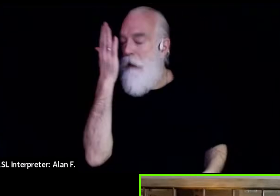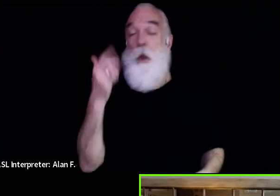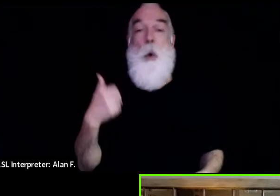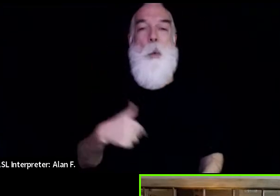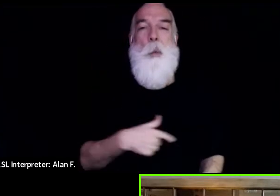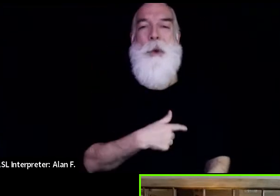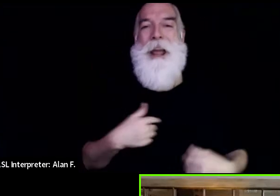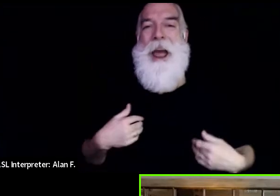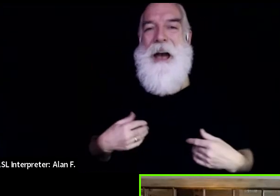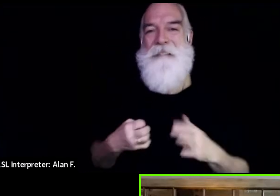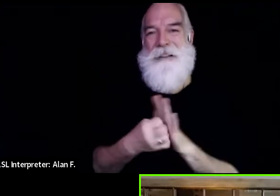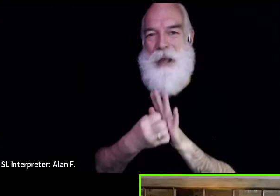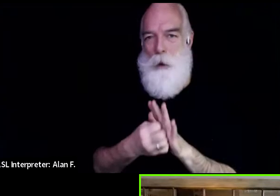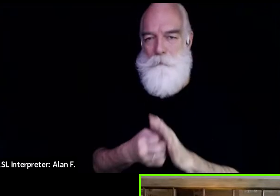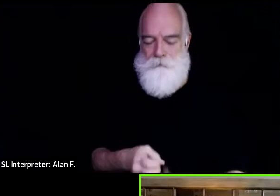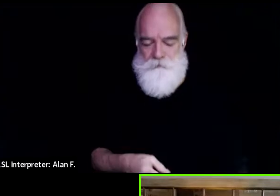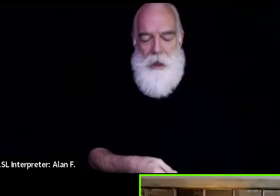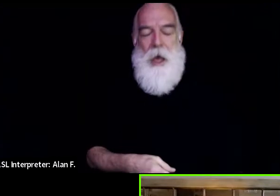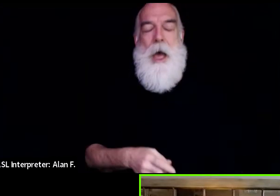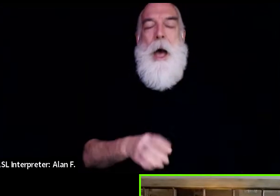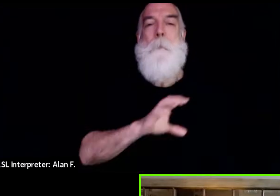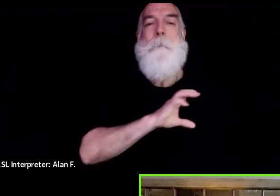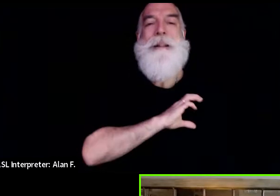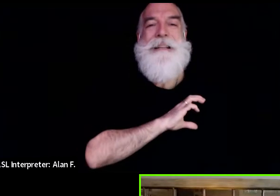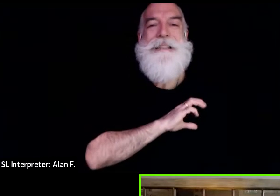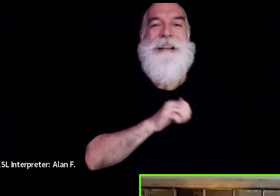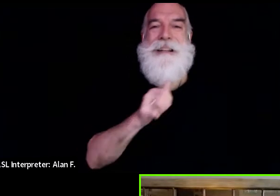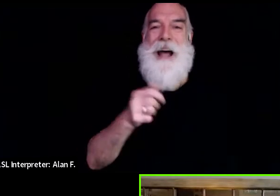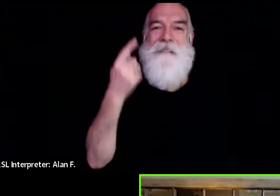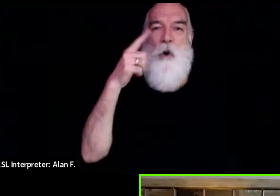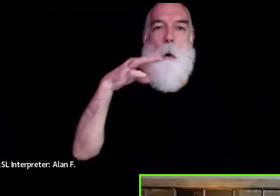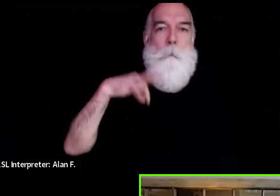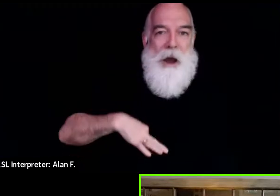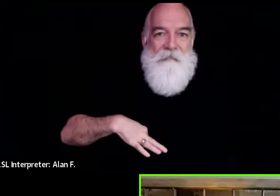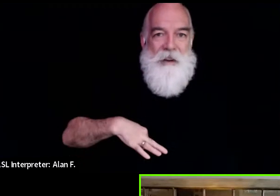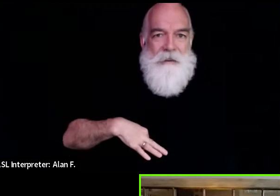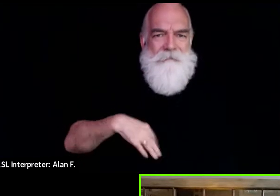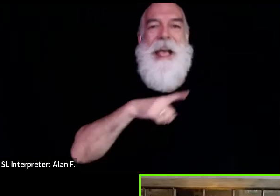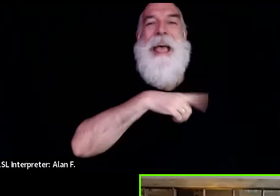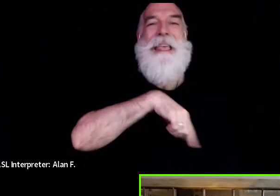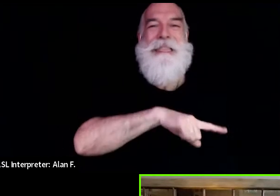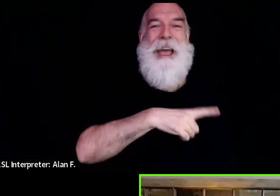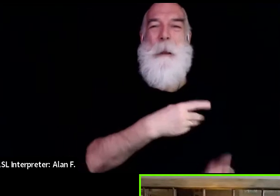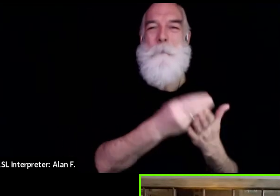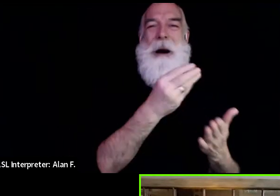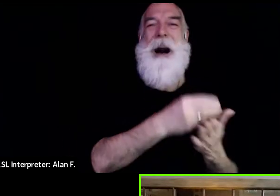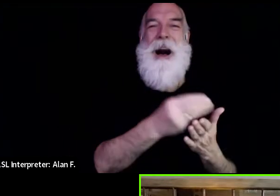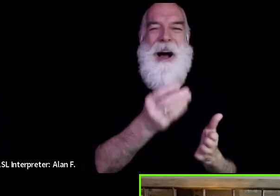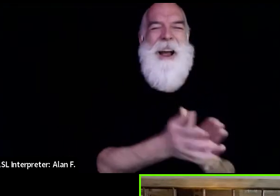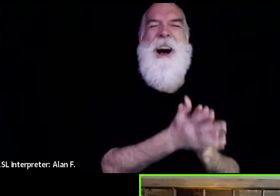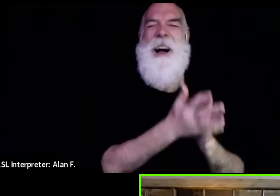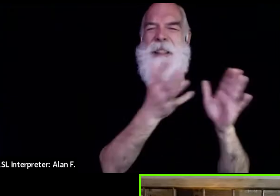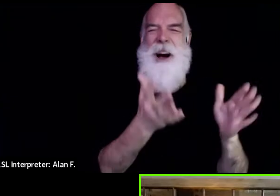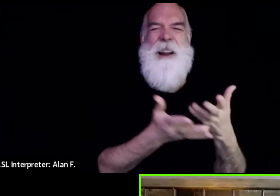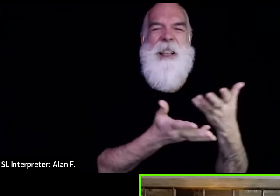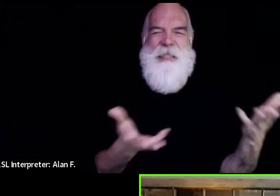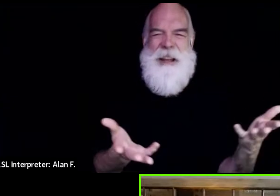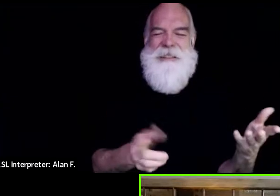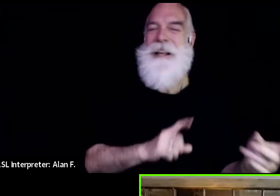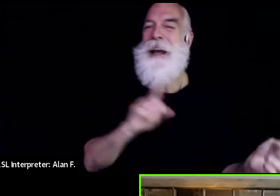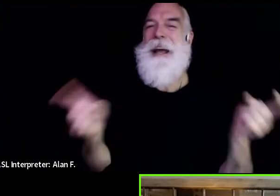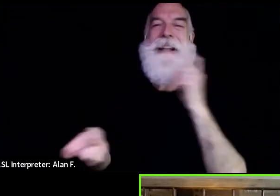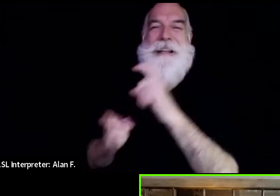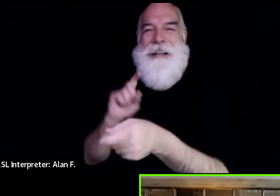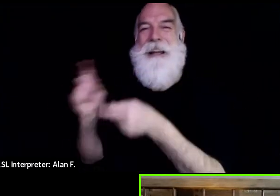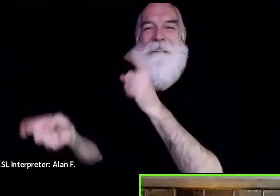foundation in Atlanta that provides a number of resources, a number of entities give to this police